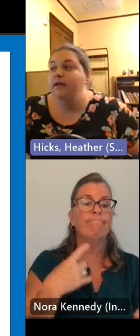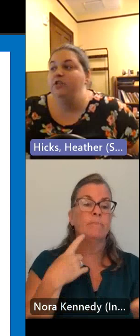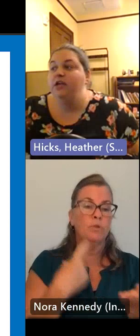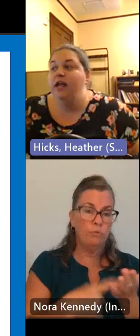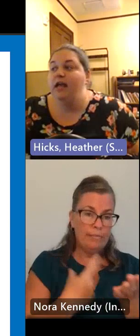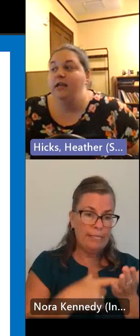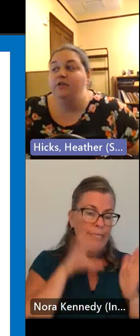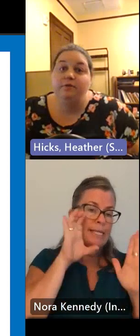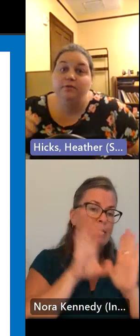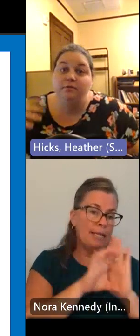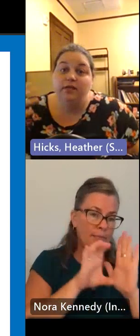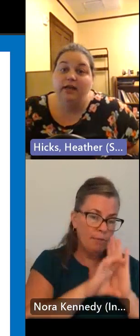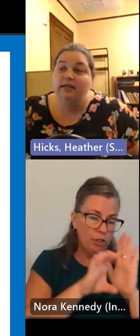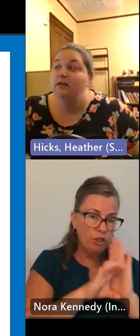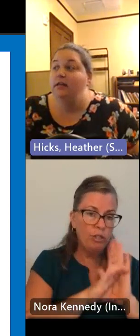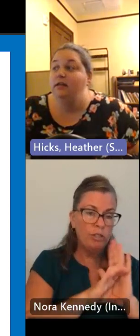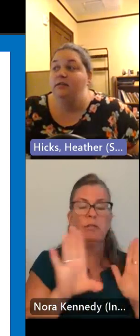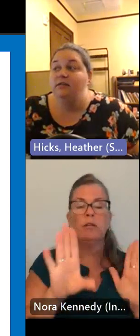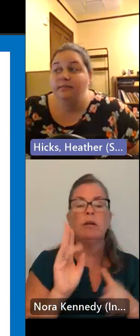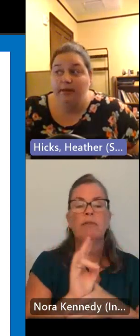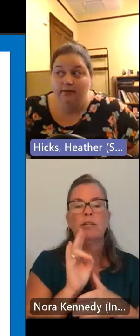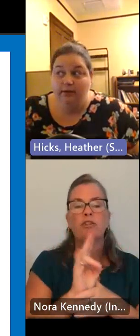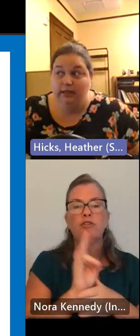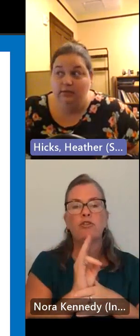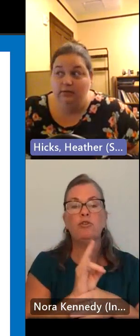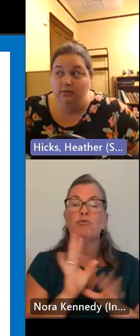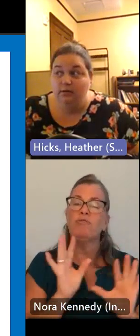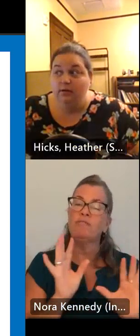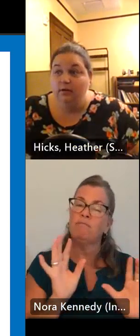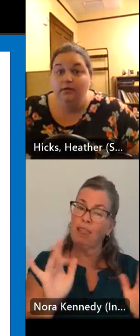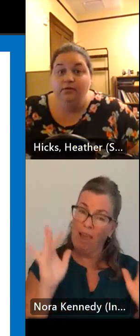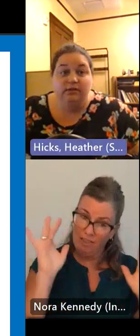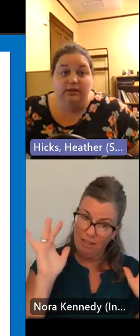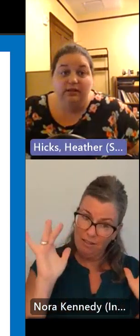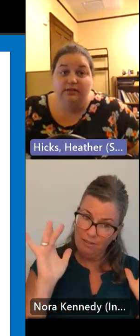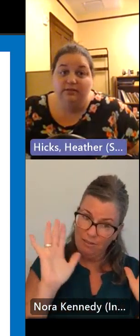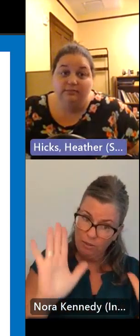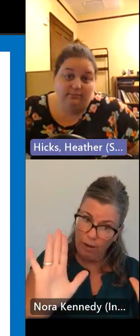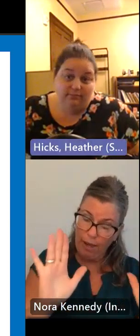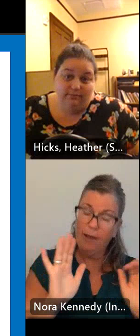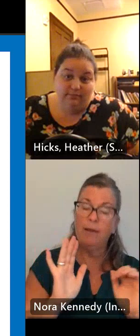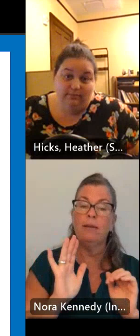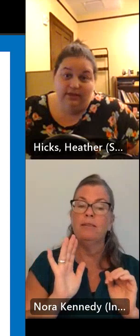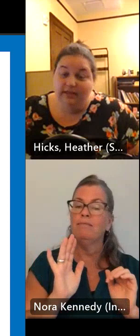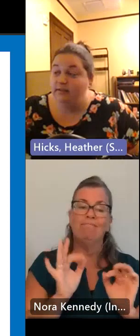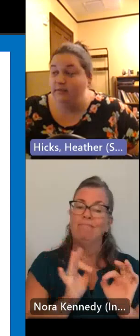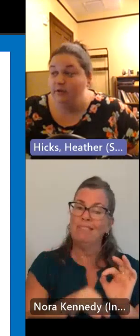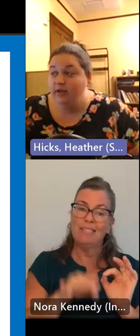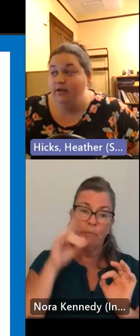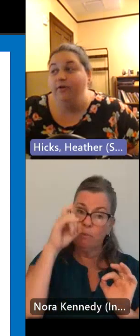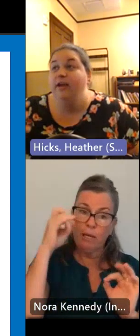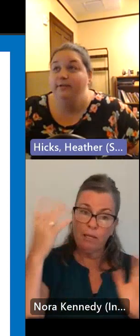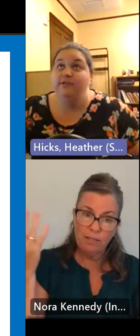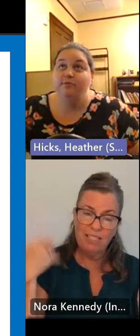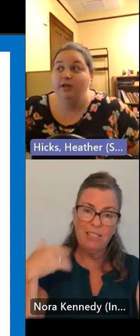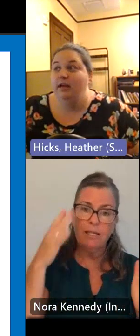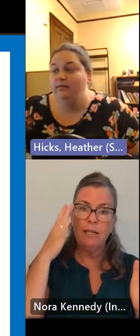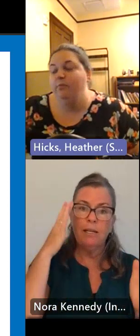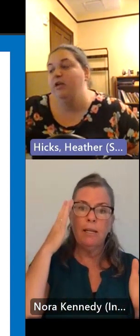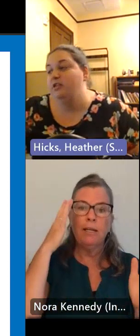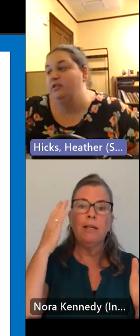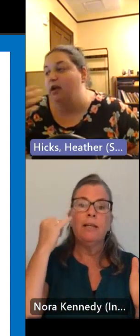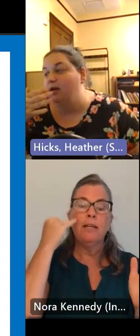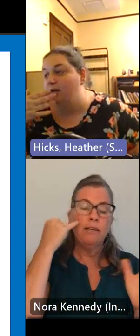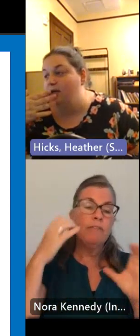that I didn't mention, and they should be used ideally sparingly, just because it's if it's